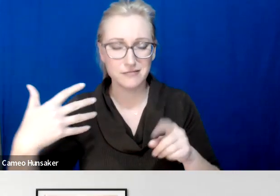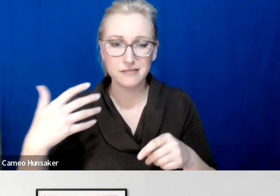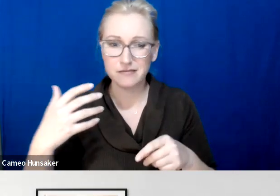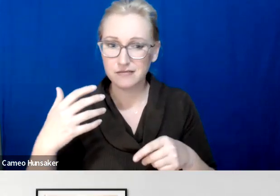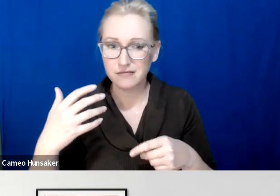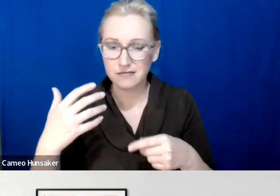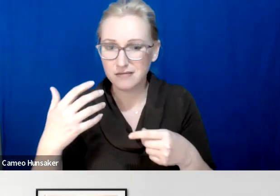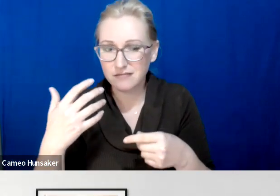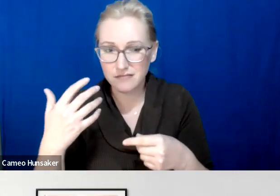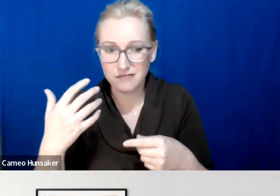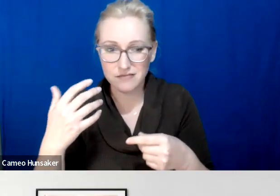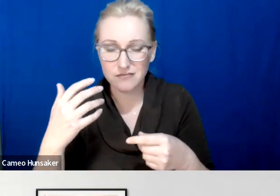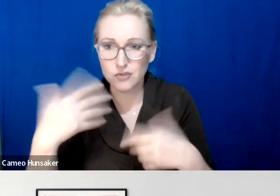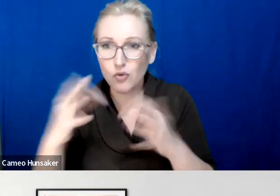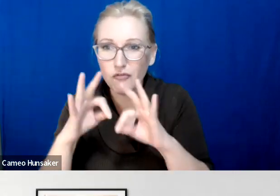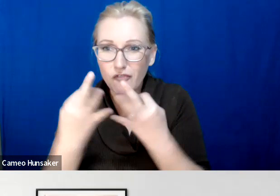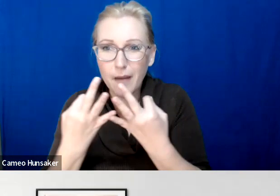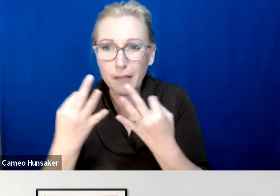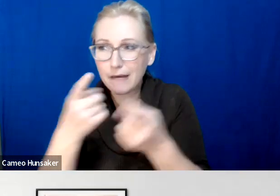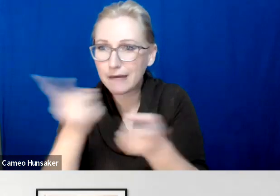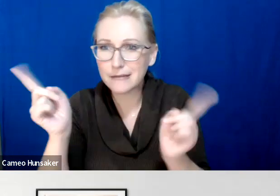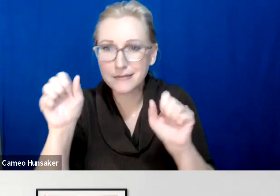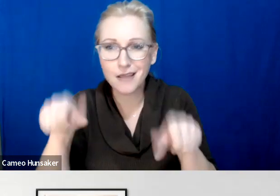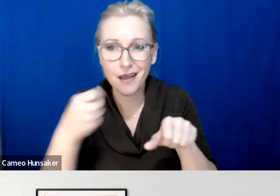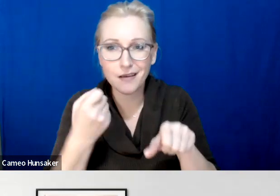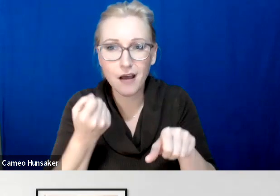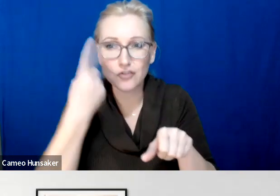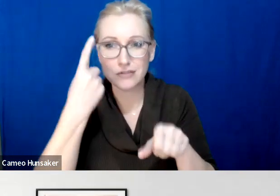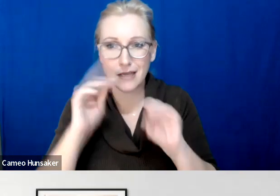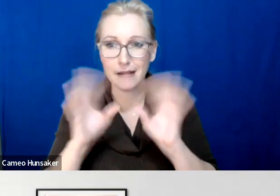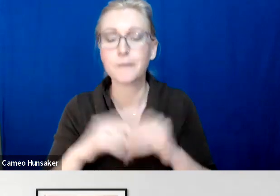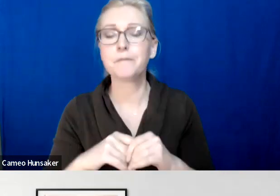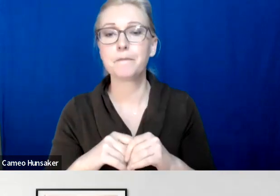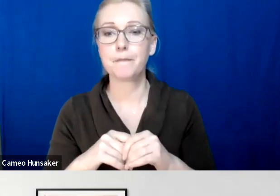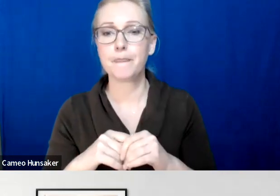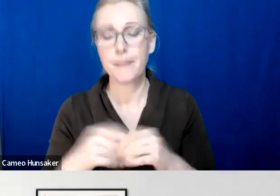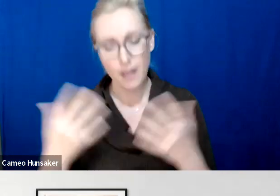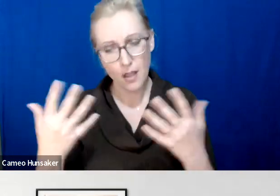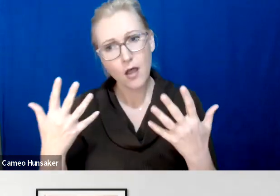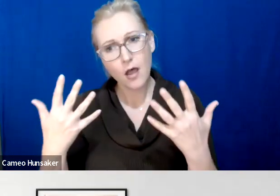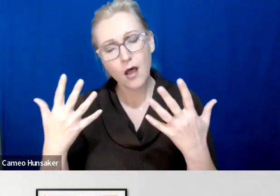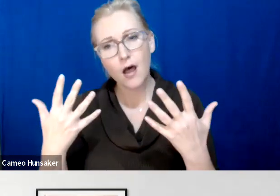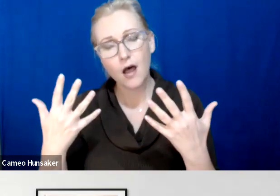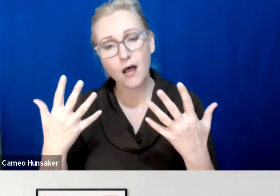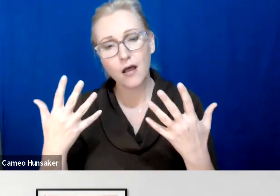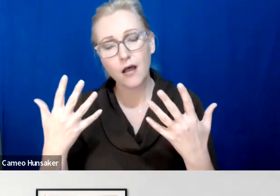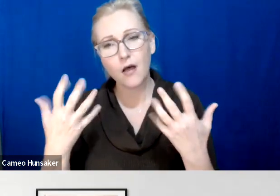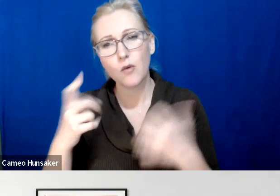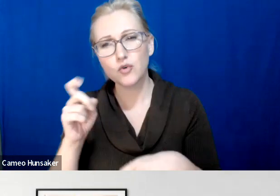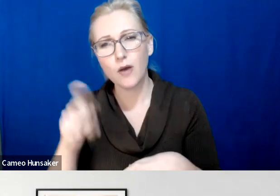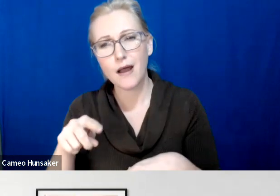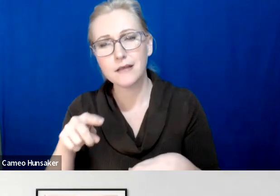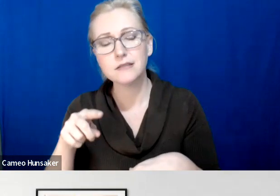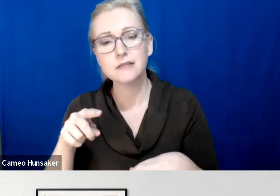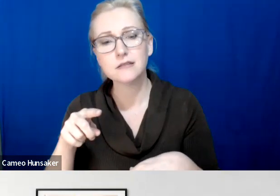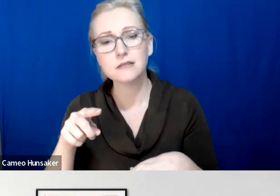sure families understand things. One thing that I wanted to ask you, Amanda, before we open up to questions is, can you tell me a little